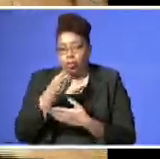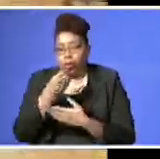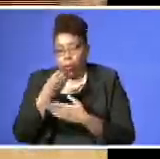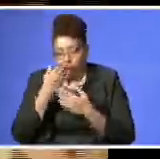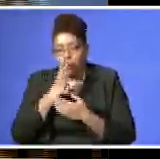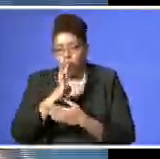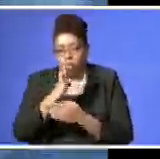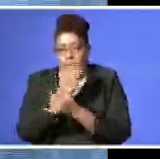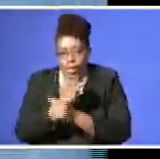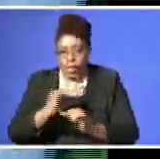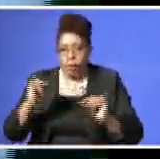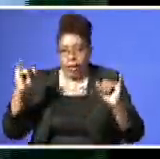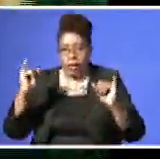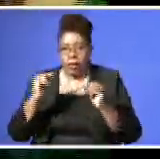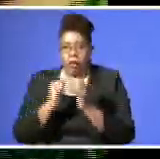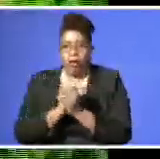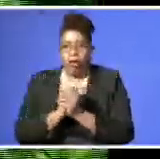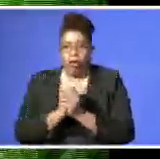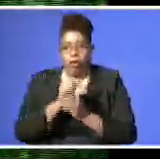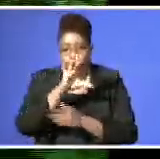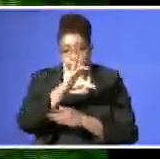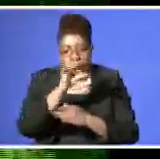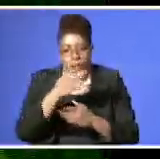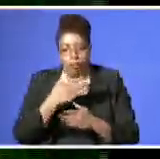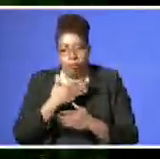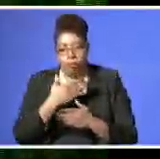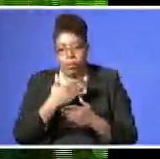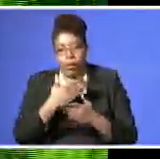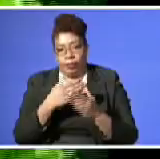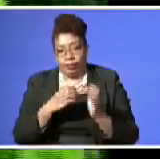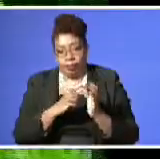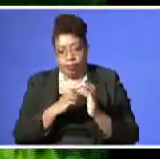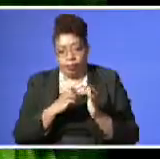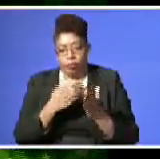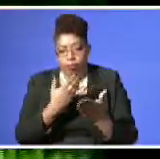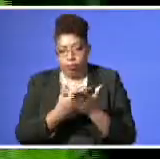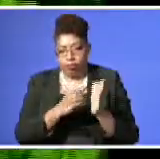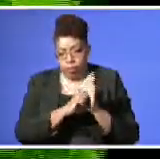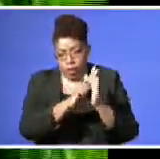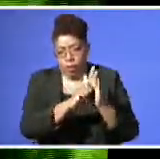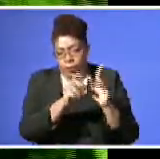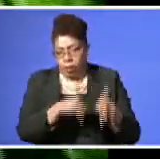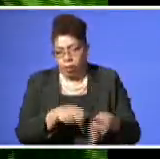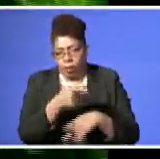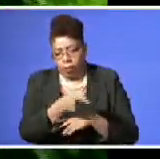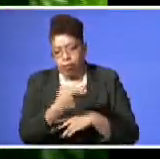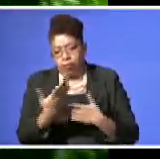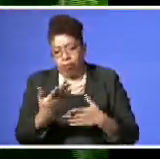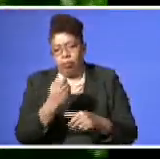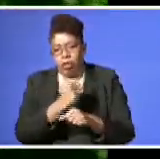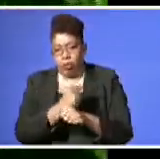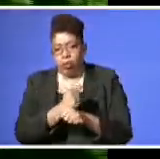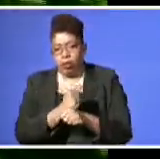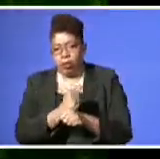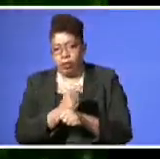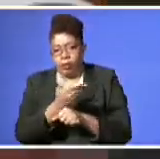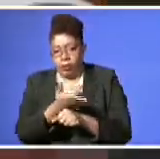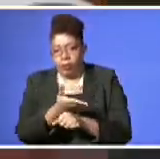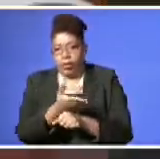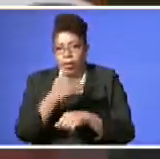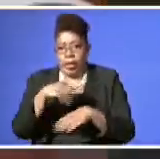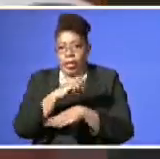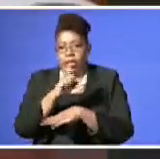I stumbled across my mentor, and we end up working out an apprenticeship program under the